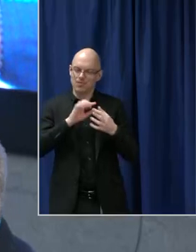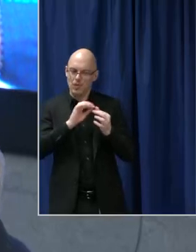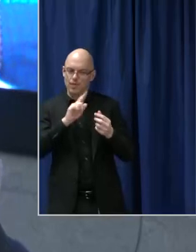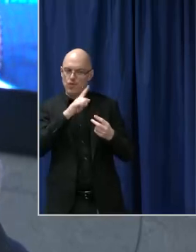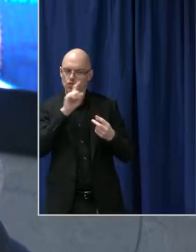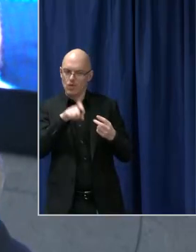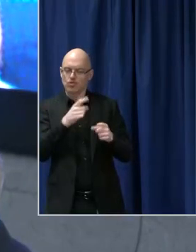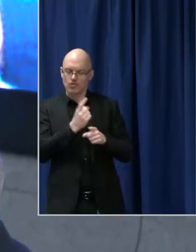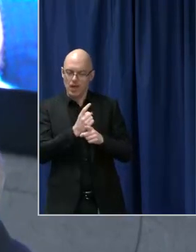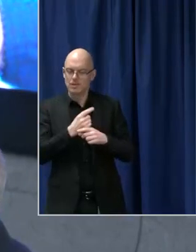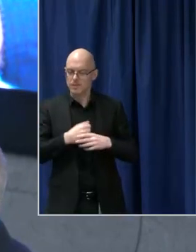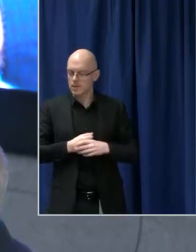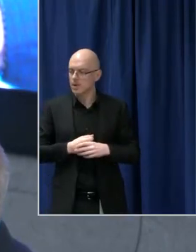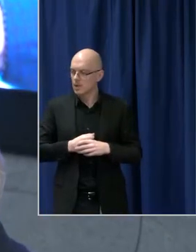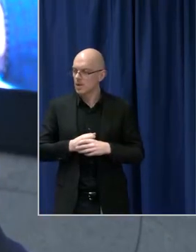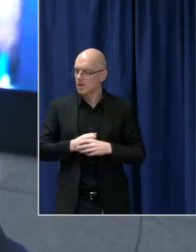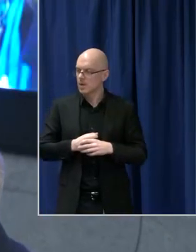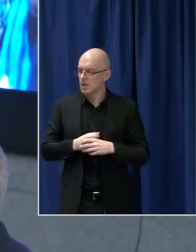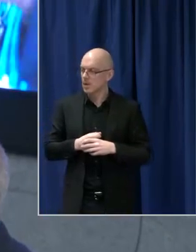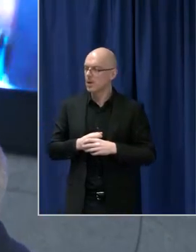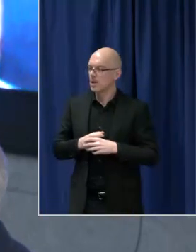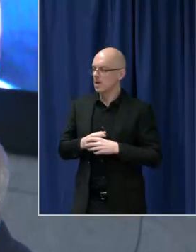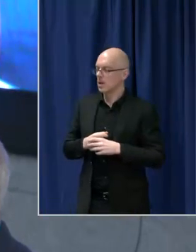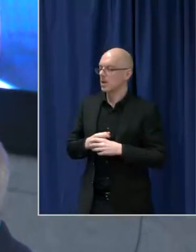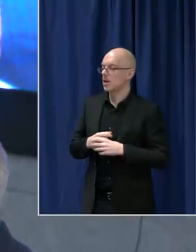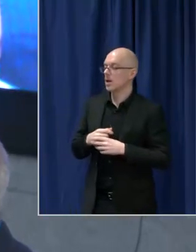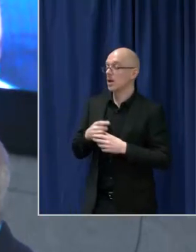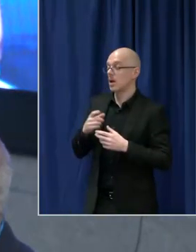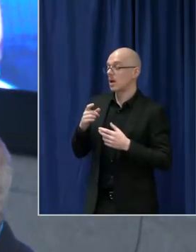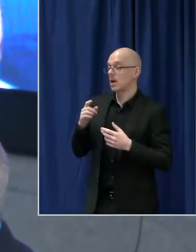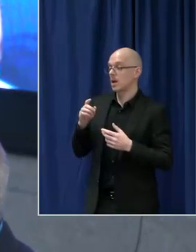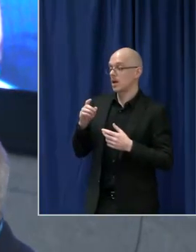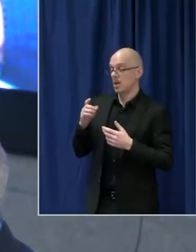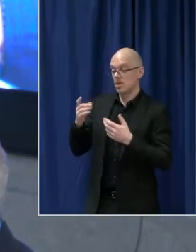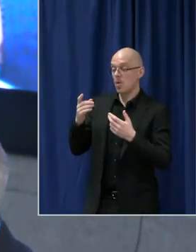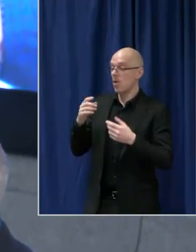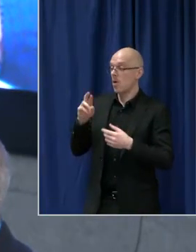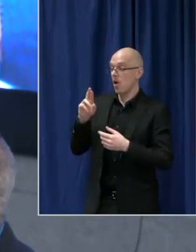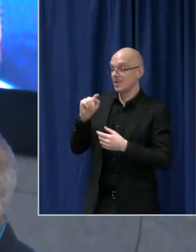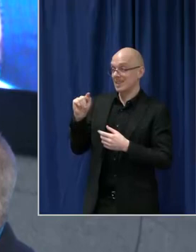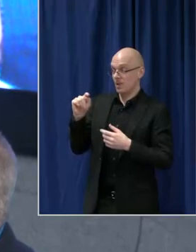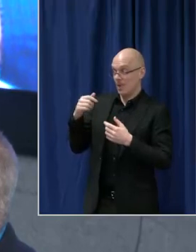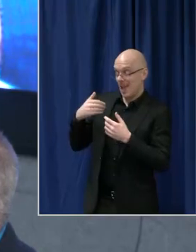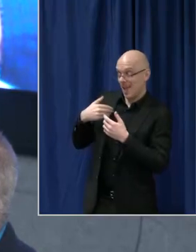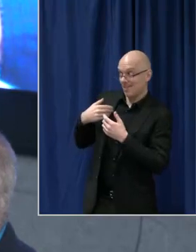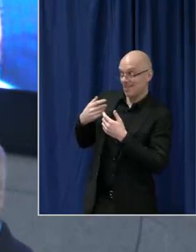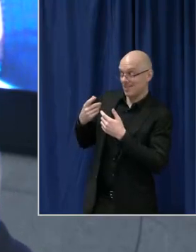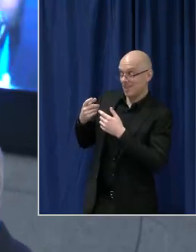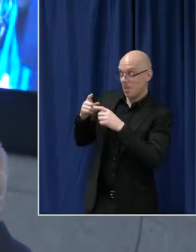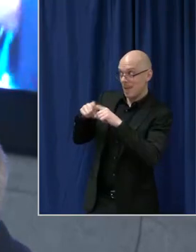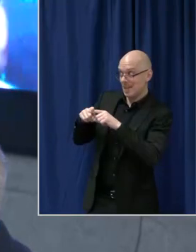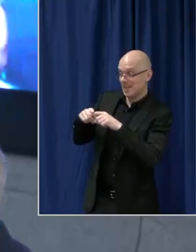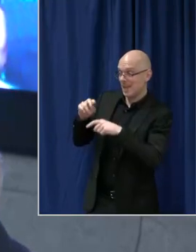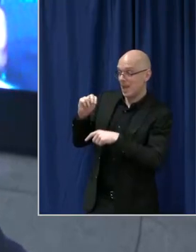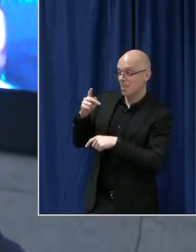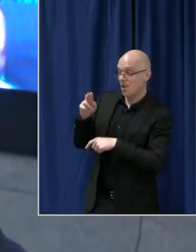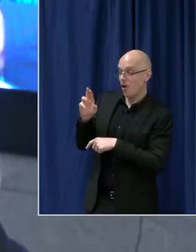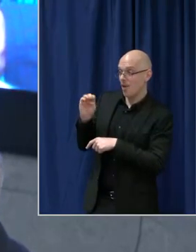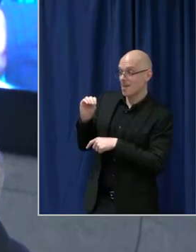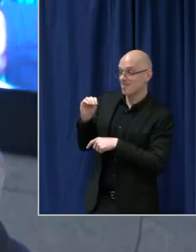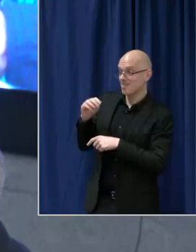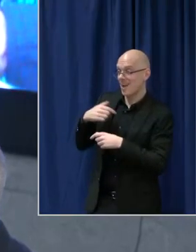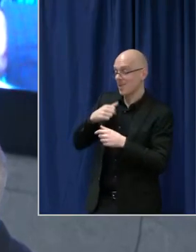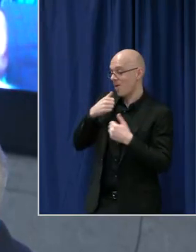Okay. And on RTT, we have a pending NPRM, and I don't have any